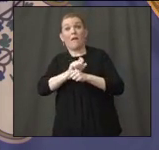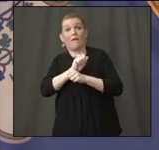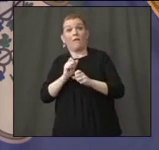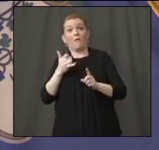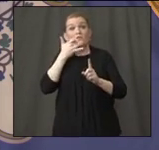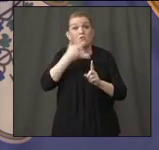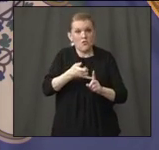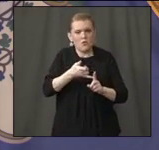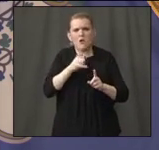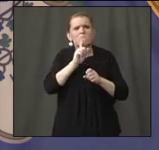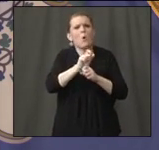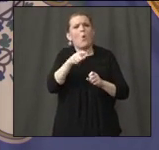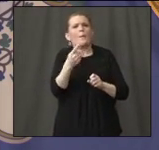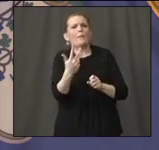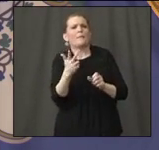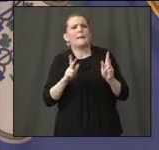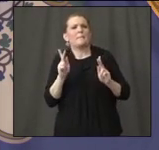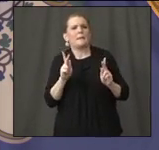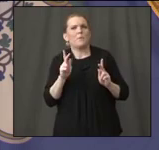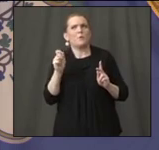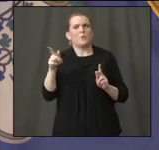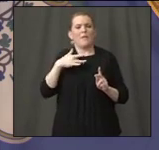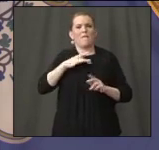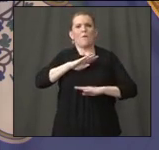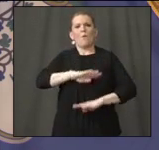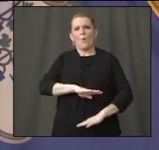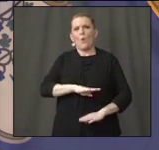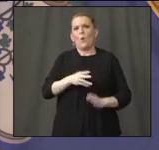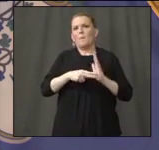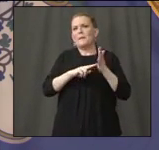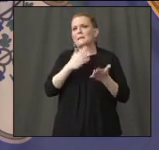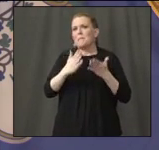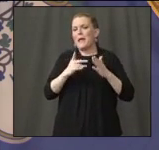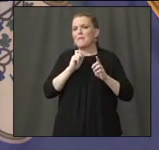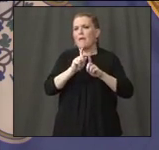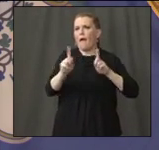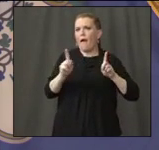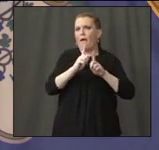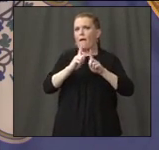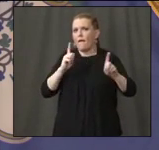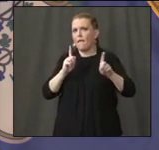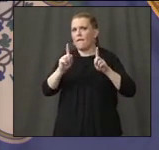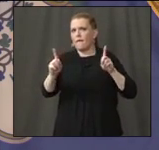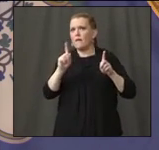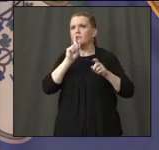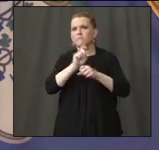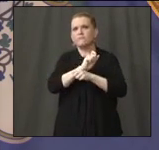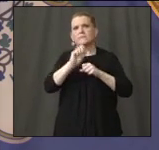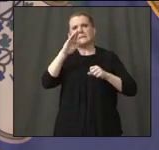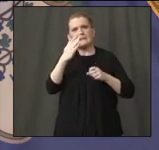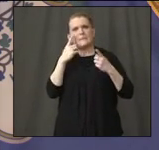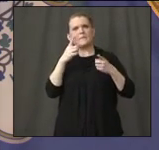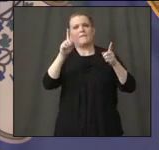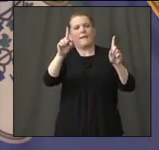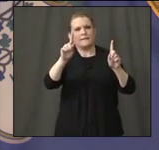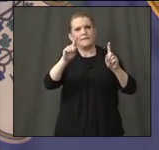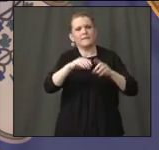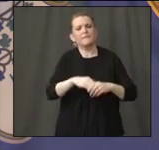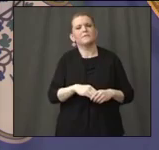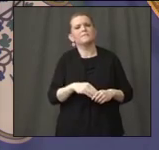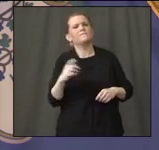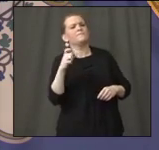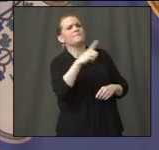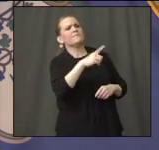And just a quick follow-up also, does the state anticipate having to test students and staff at K through 12 schools when they